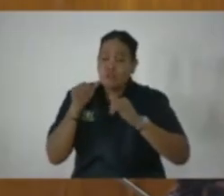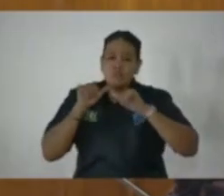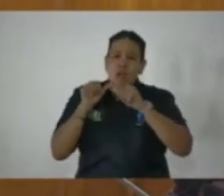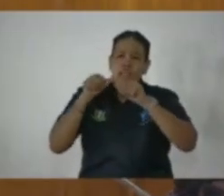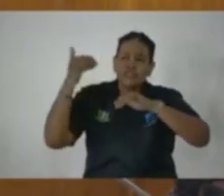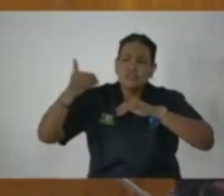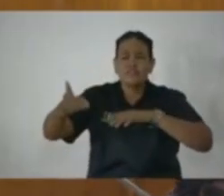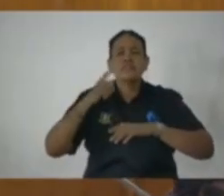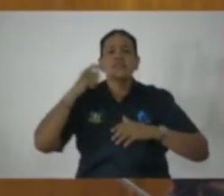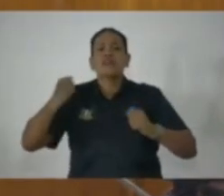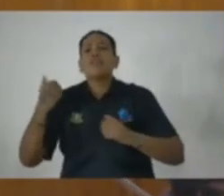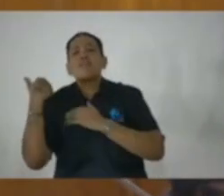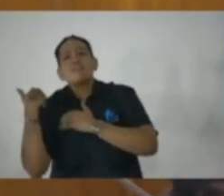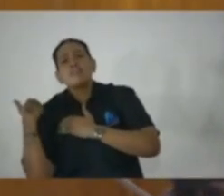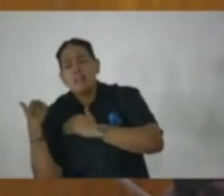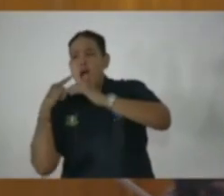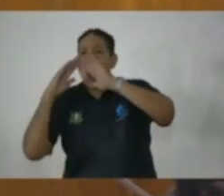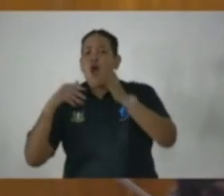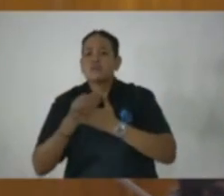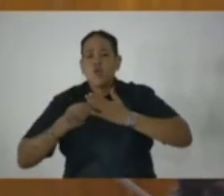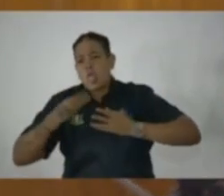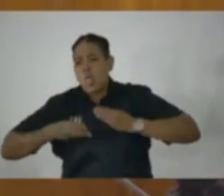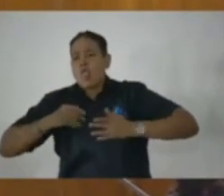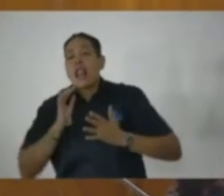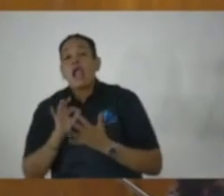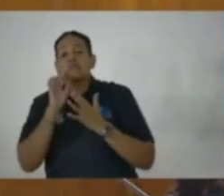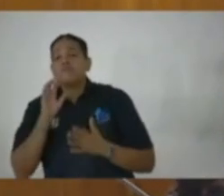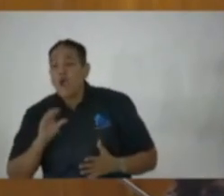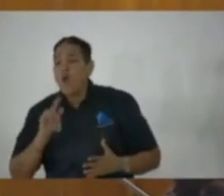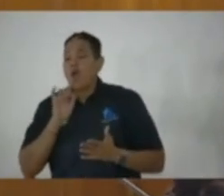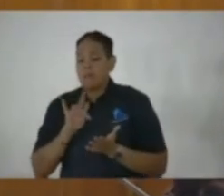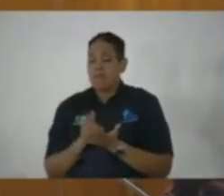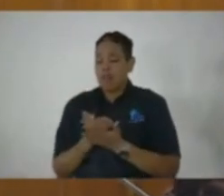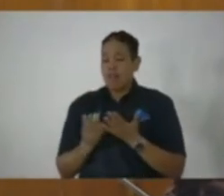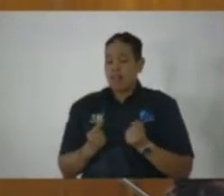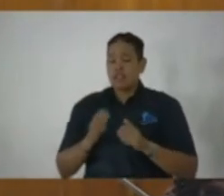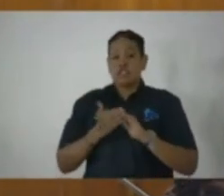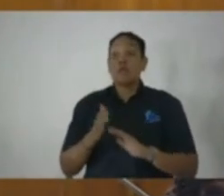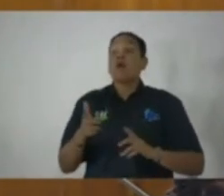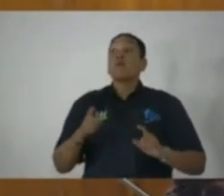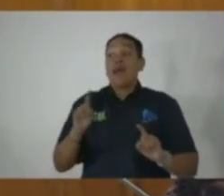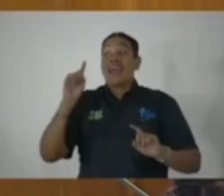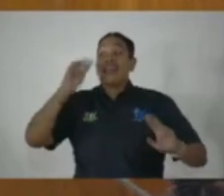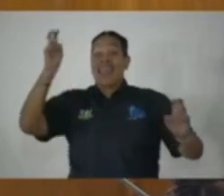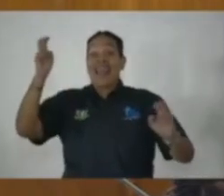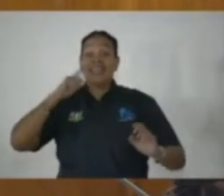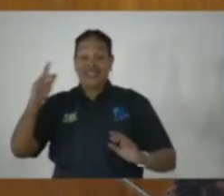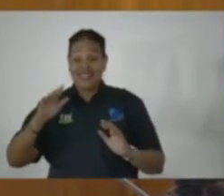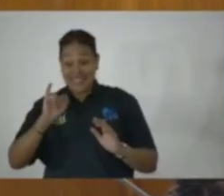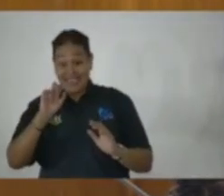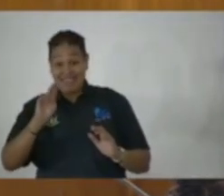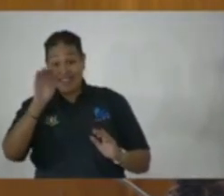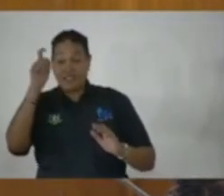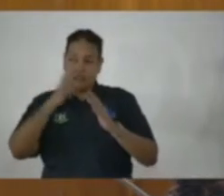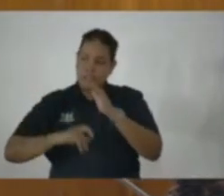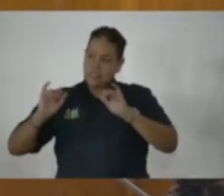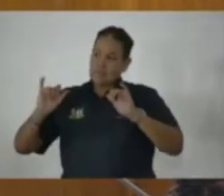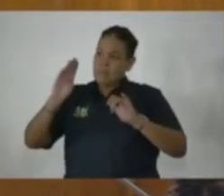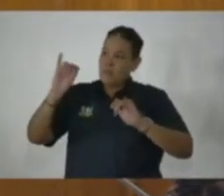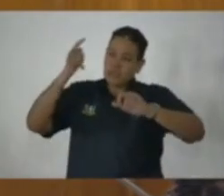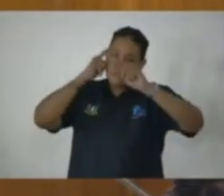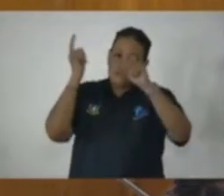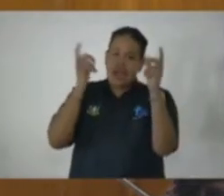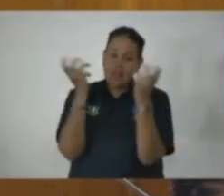and significant burden on household budgets, especially for low and middle income Jamaicans, even while headline inflation remained within the BOJ